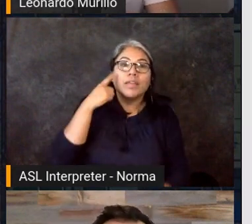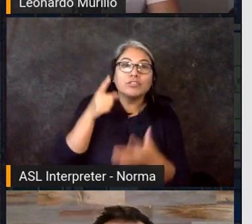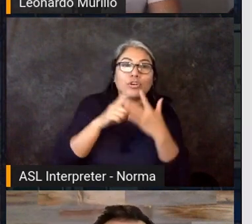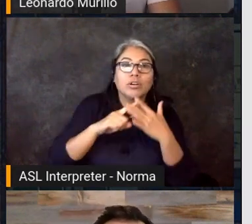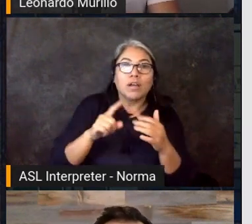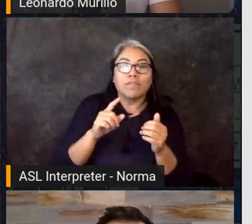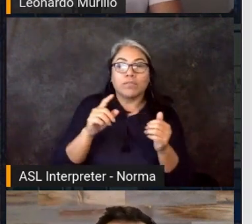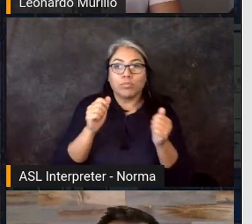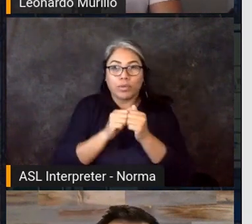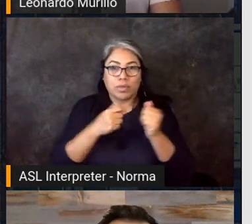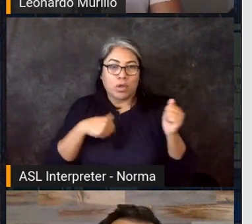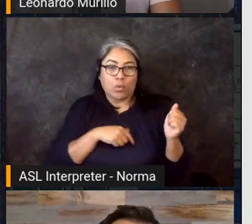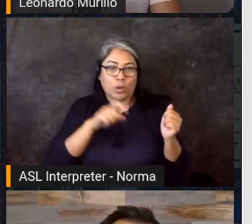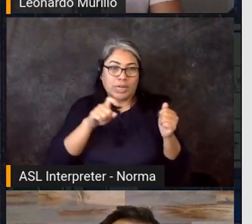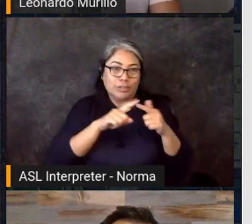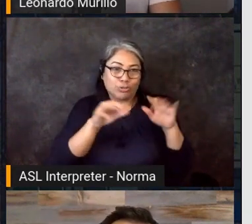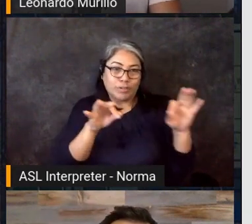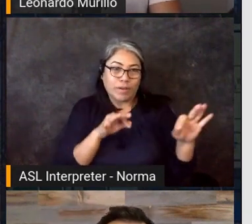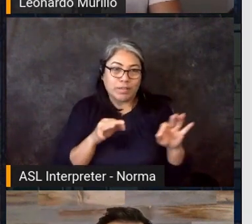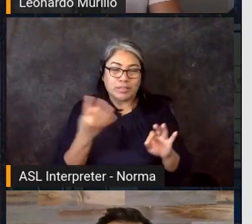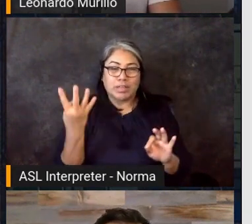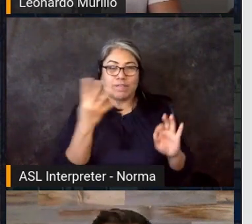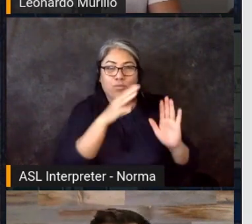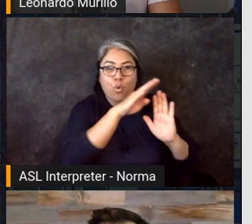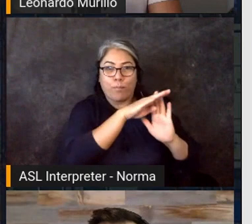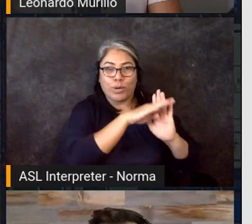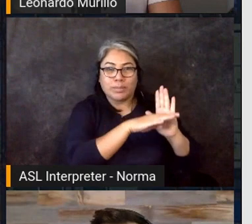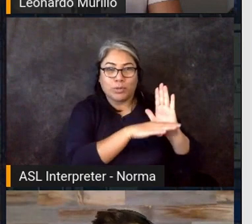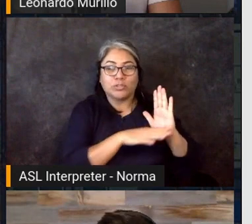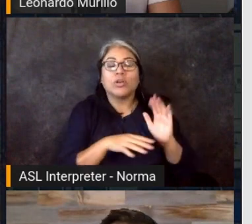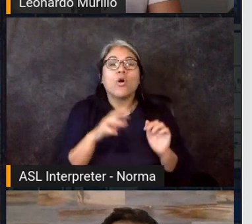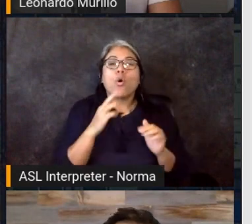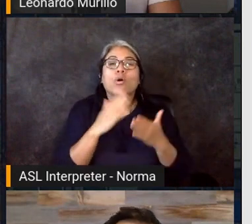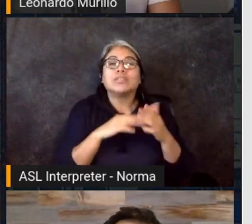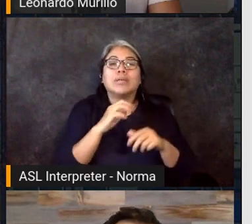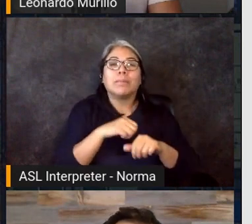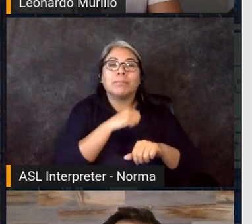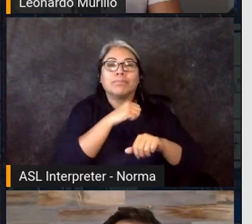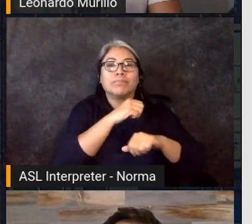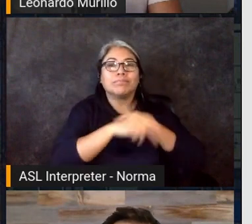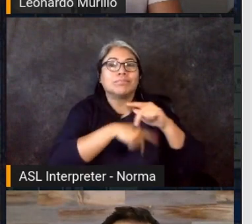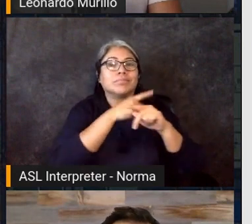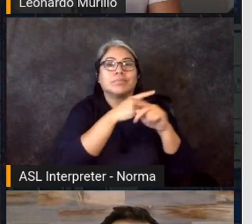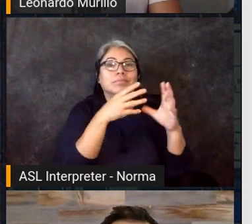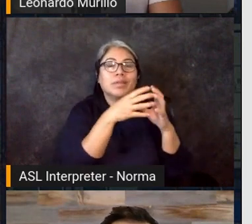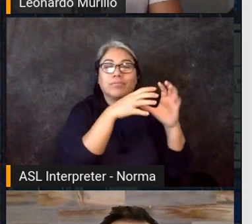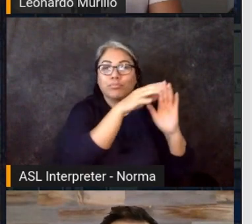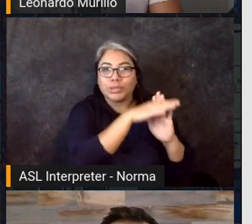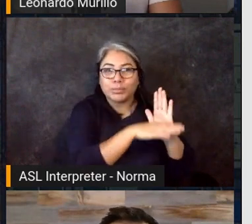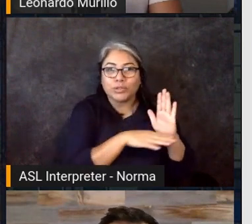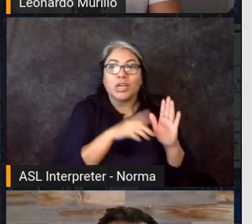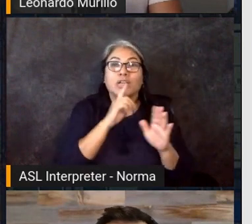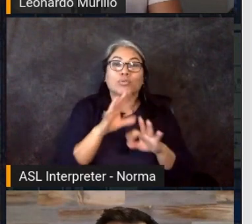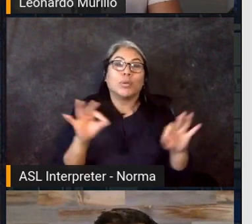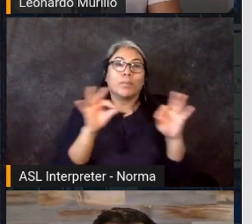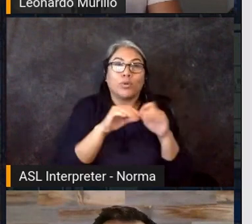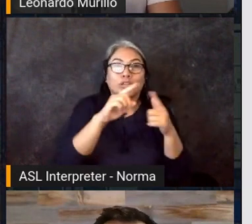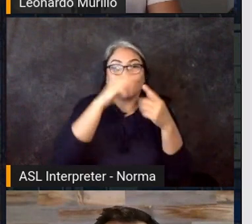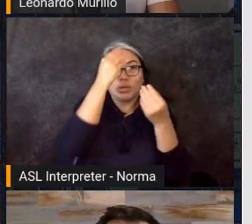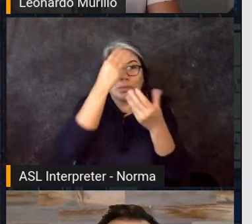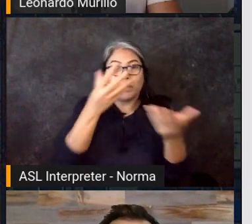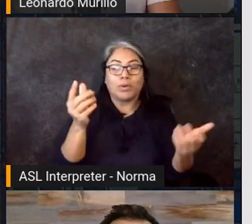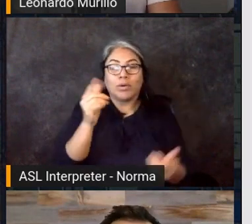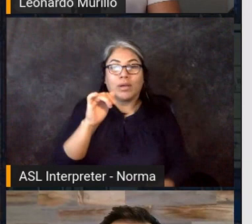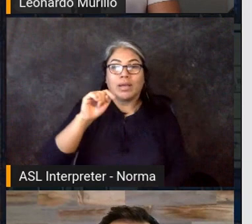need to define this in 4 principles or some set of principles was really important to be able to let people know, like, GitOps is a very